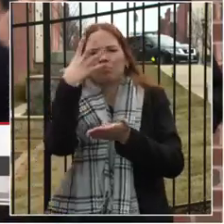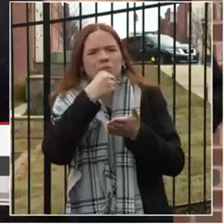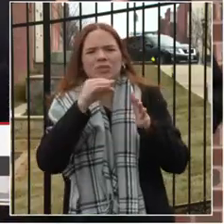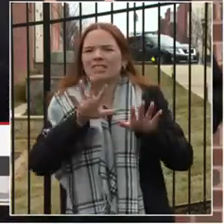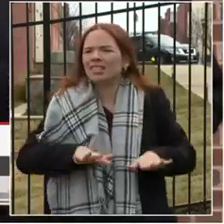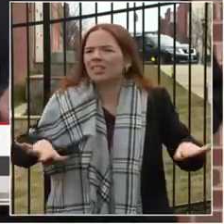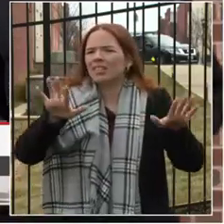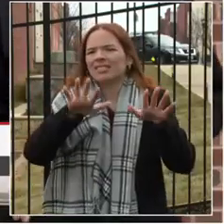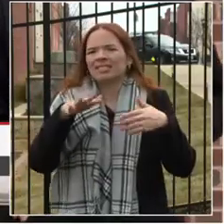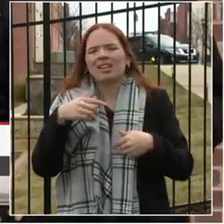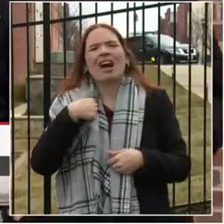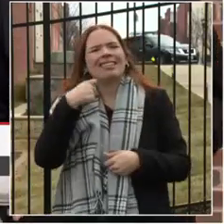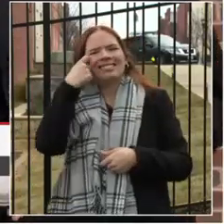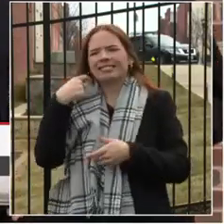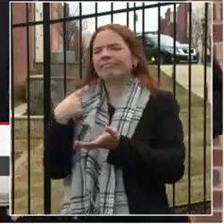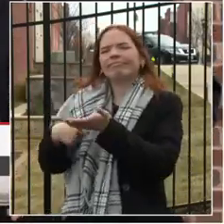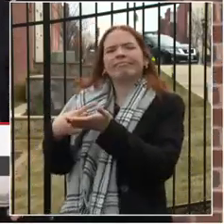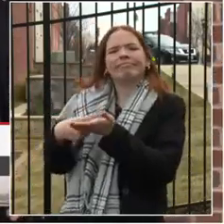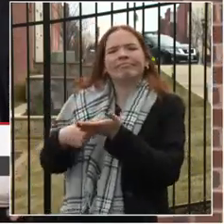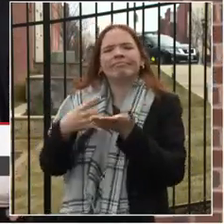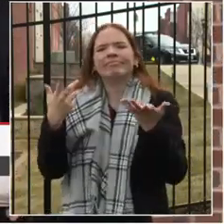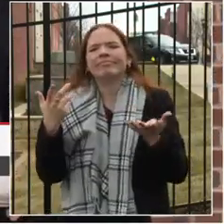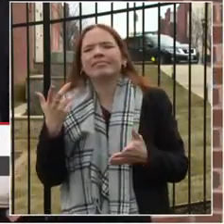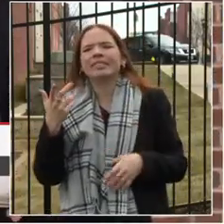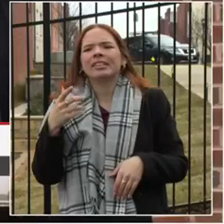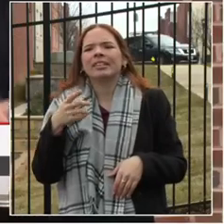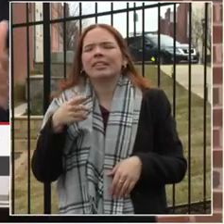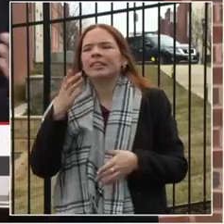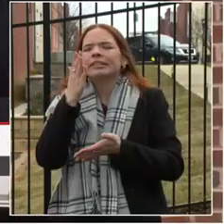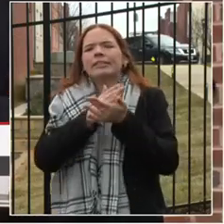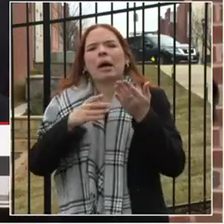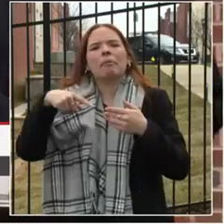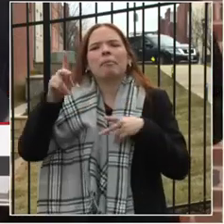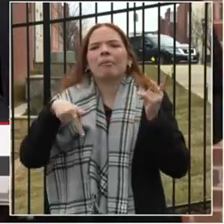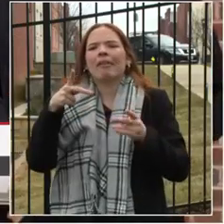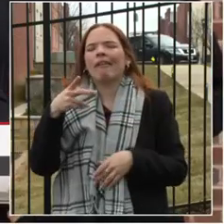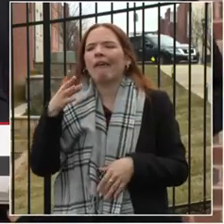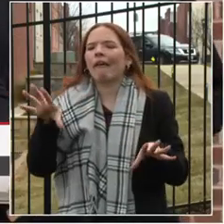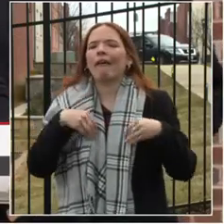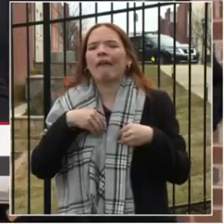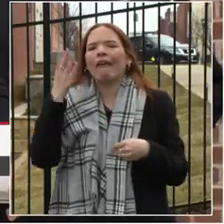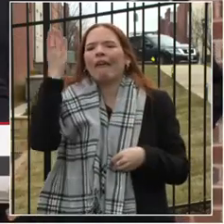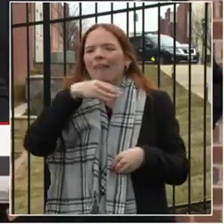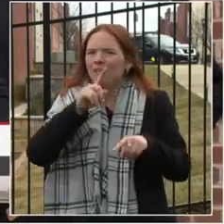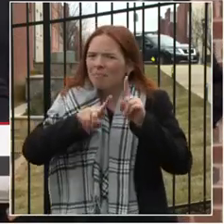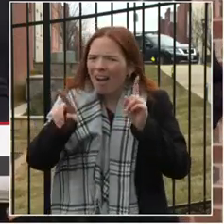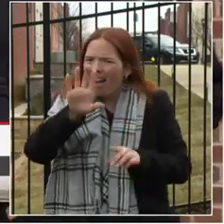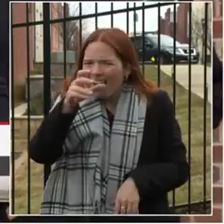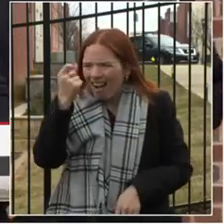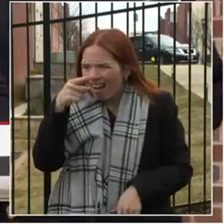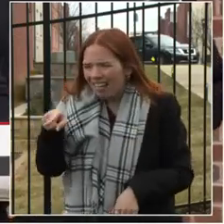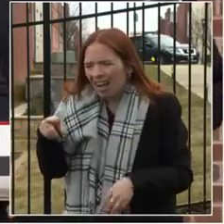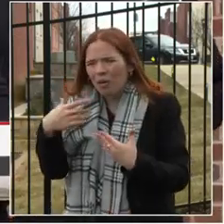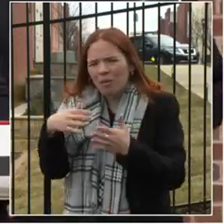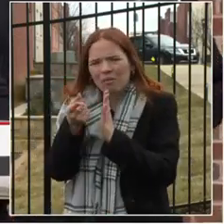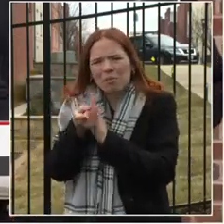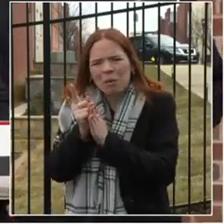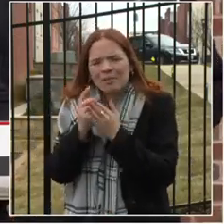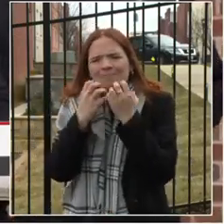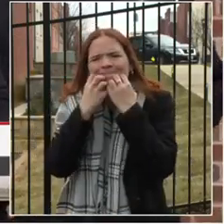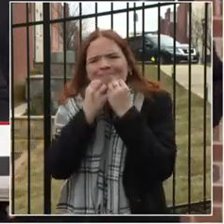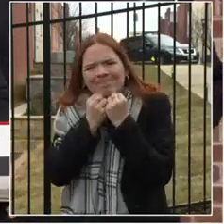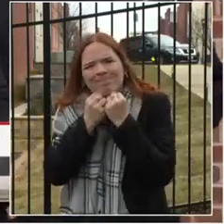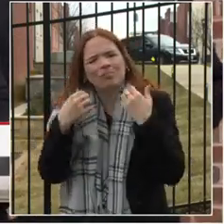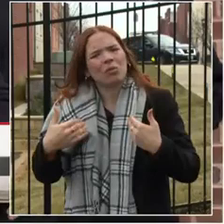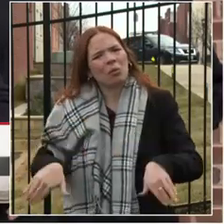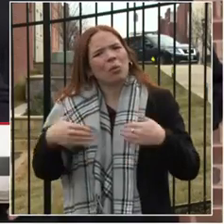things that many take for granted, but that make for a healthy and full and strong, robust community. I also want to acknowledge the